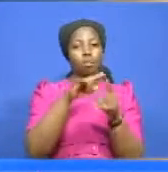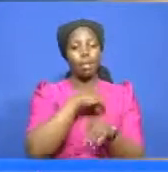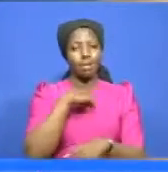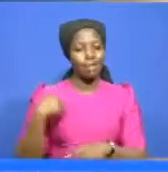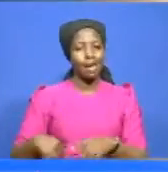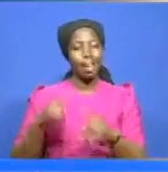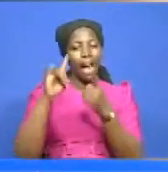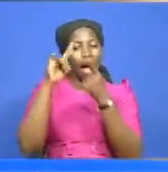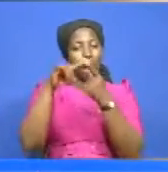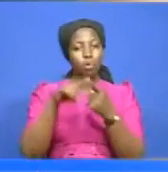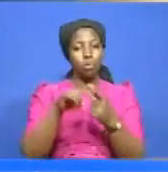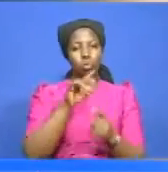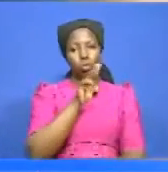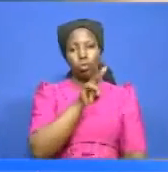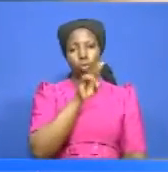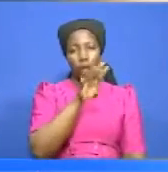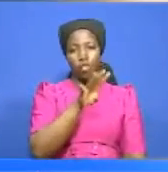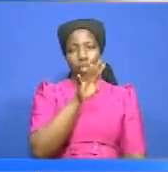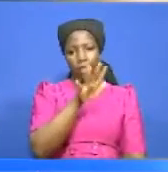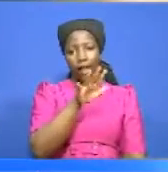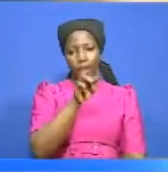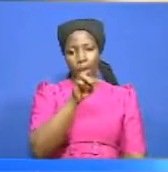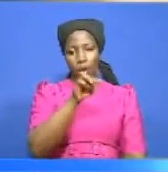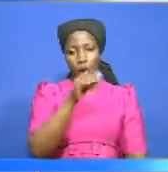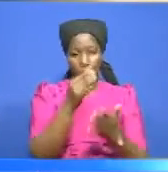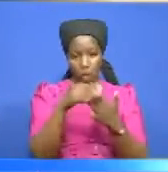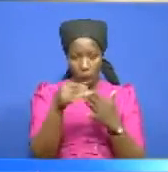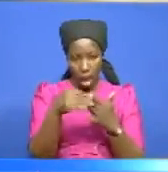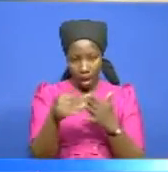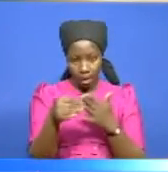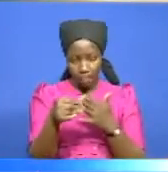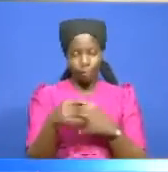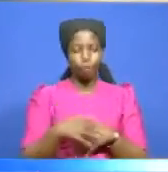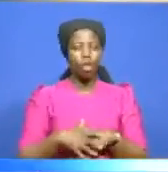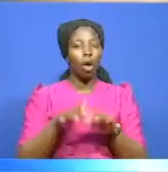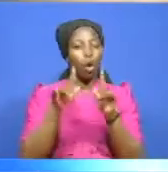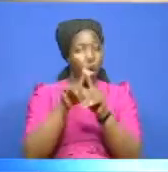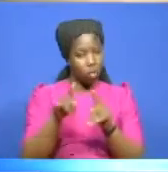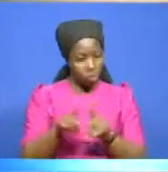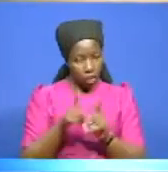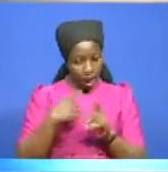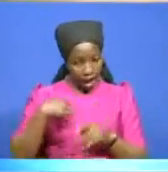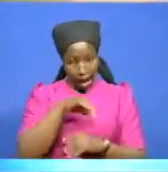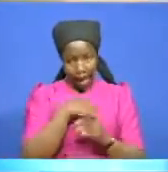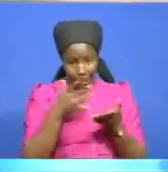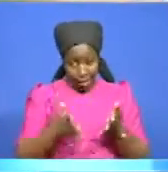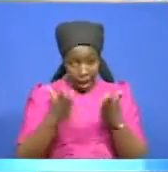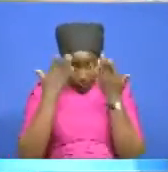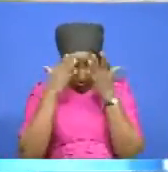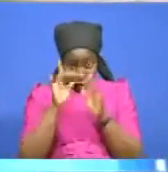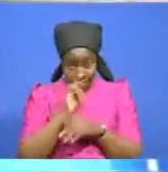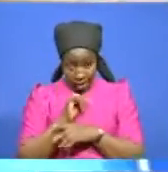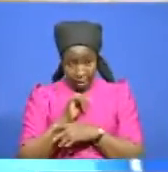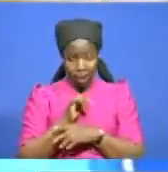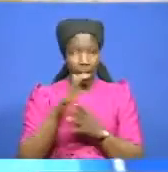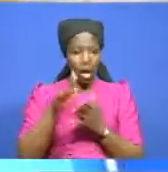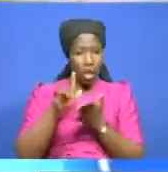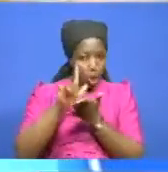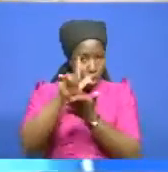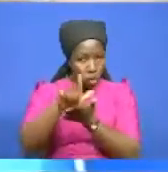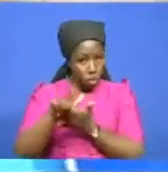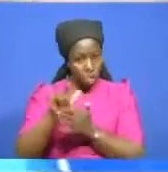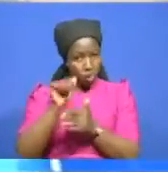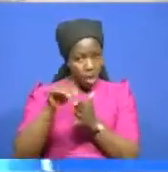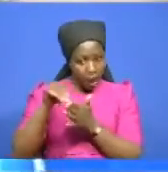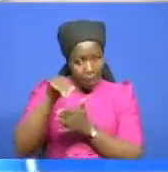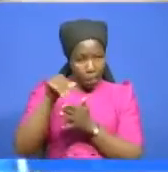of $245 million. We also now aware that non-performing loans have